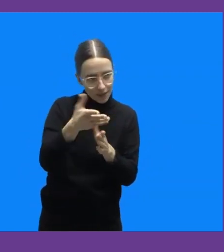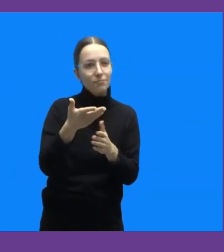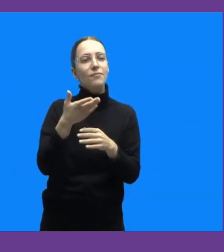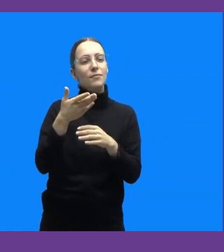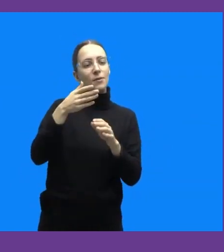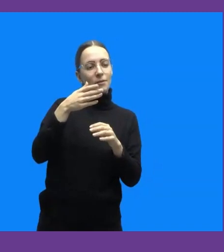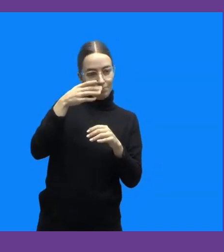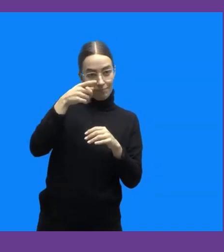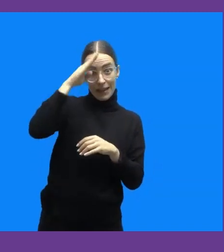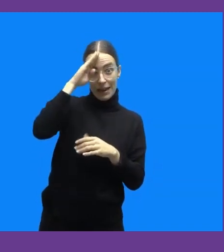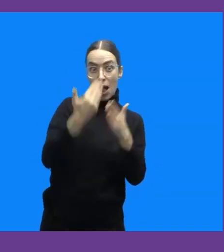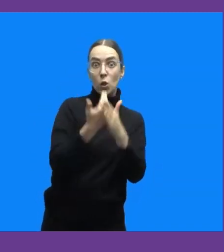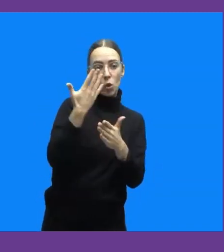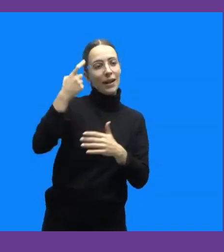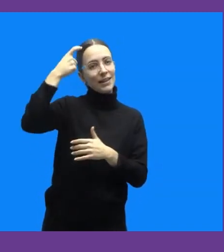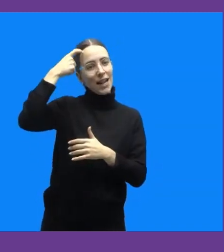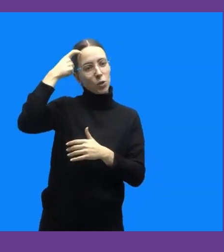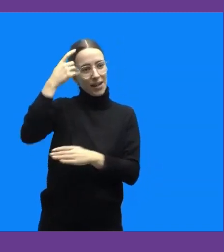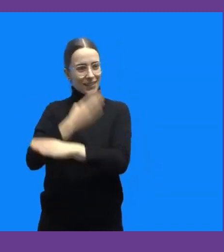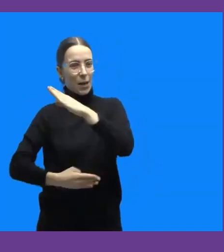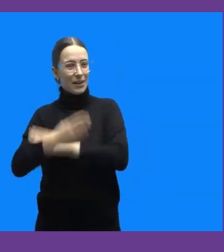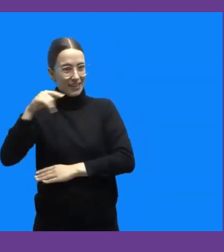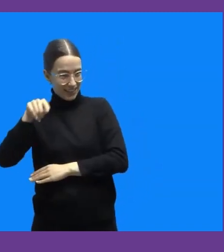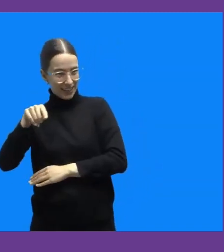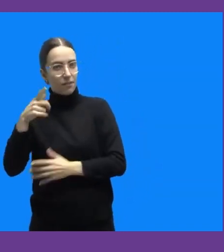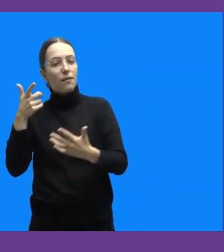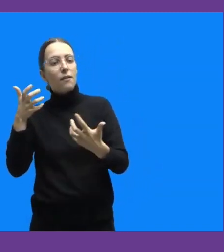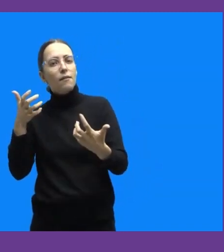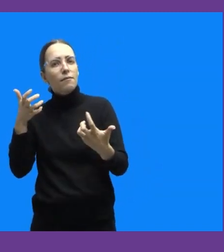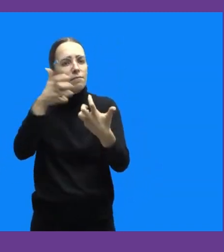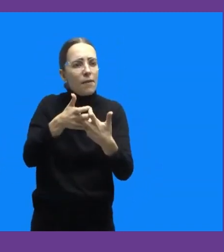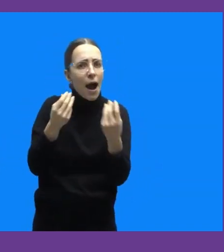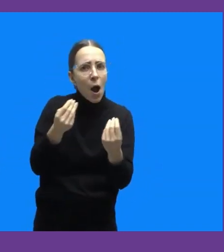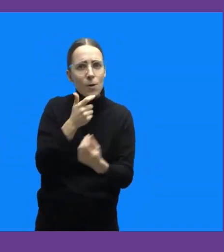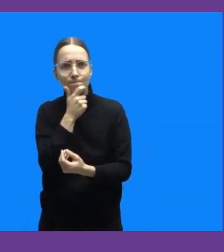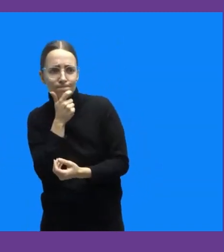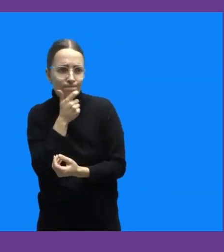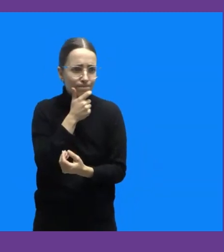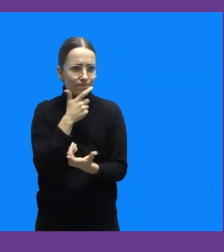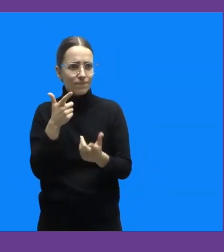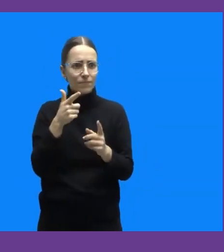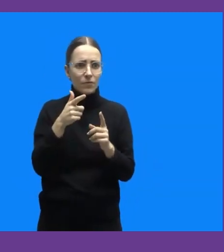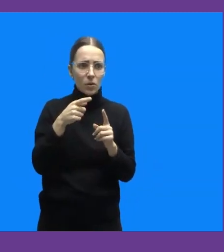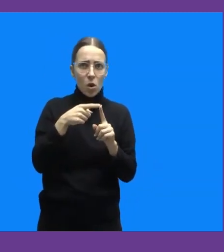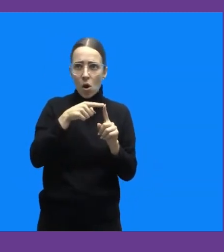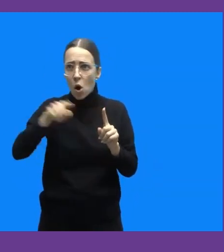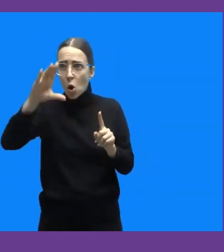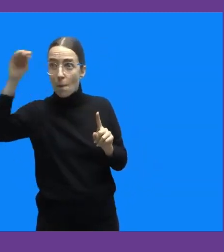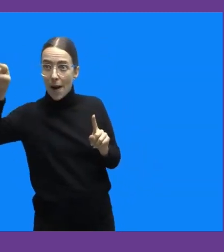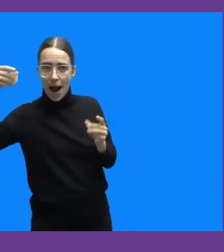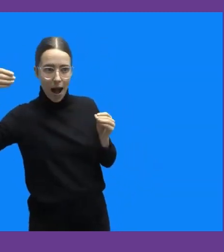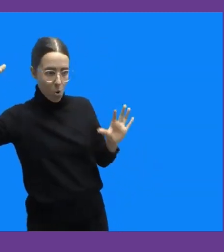campus. So we're a small town. We have different businesses, we have a cafeteria, we have a library, and